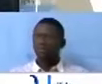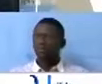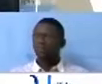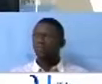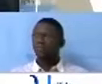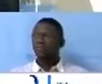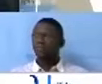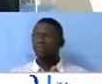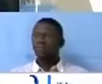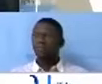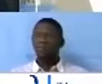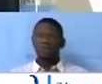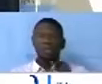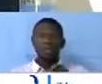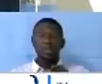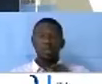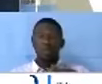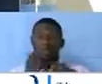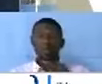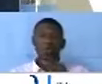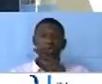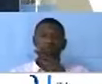This is 2000 we are talking about.